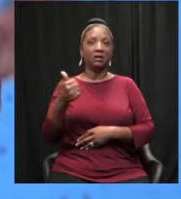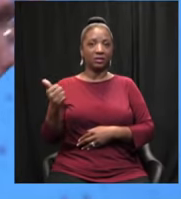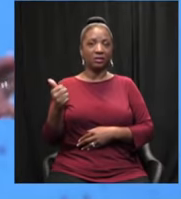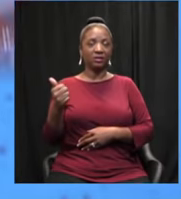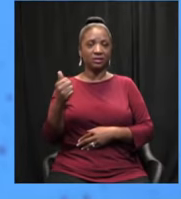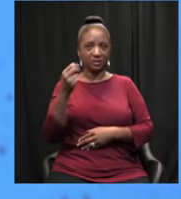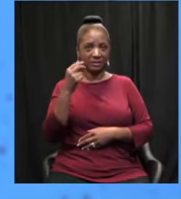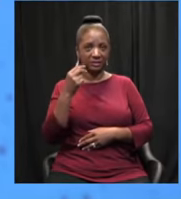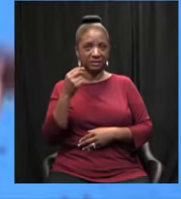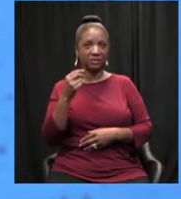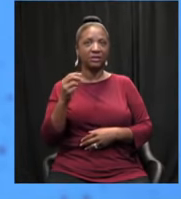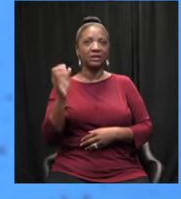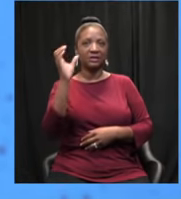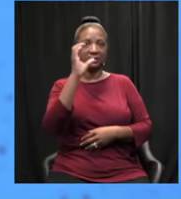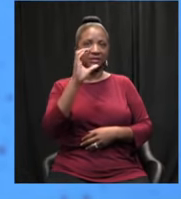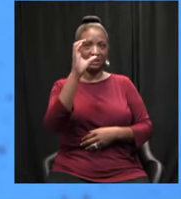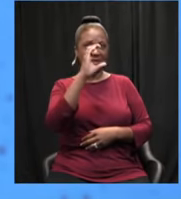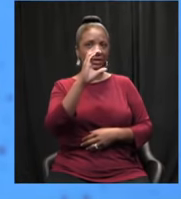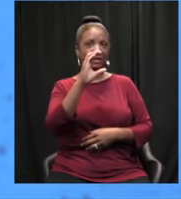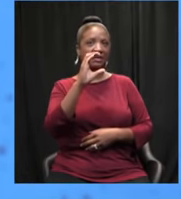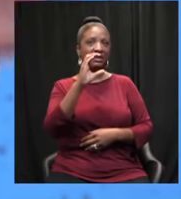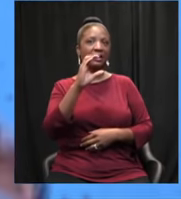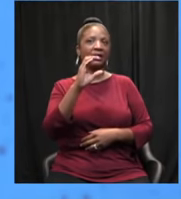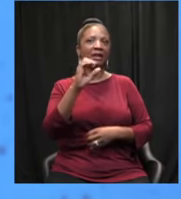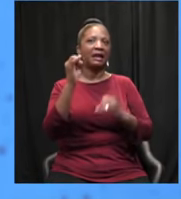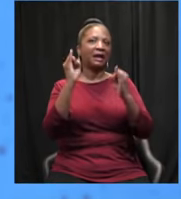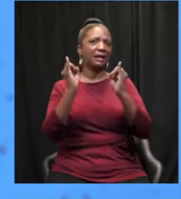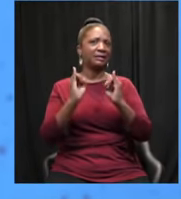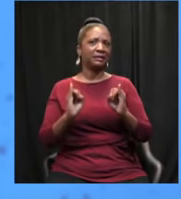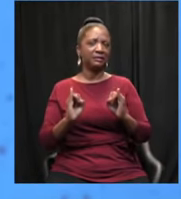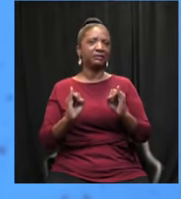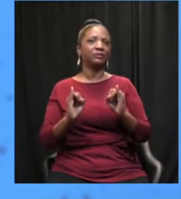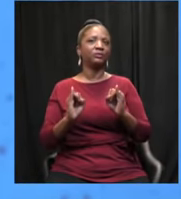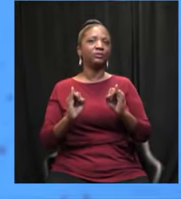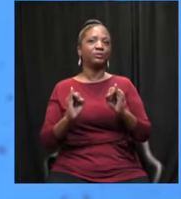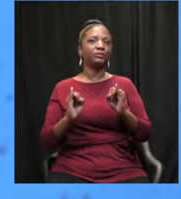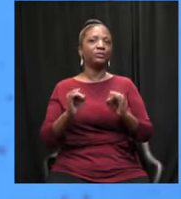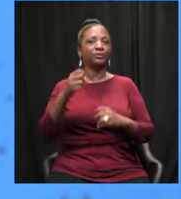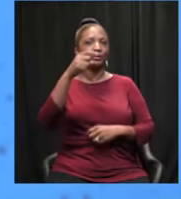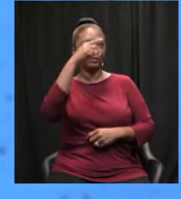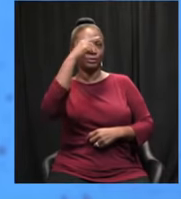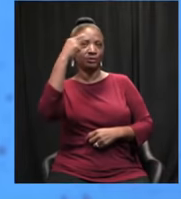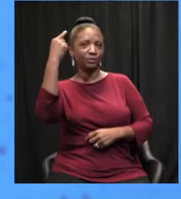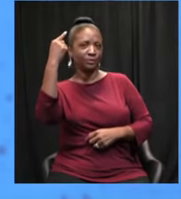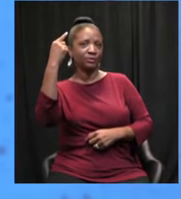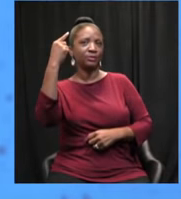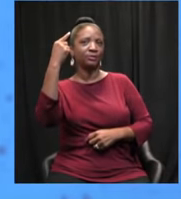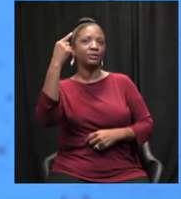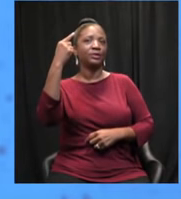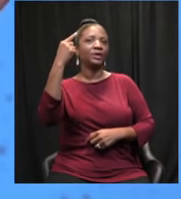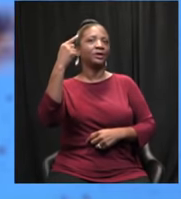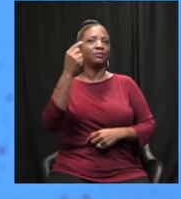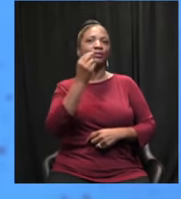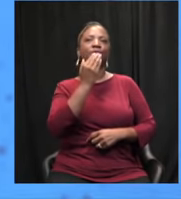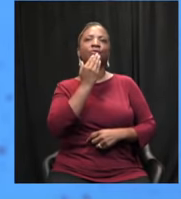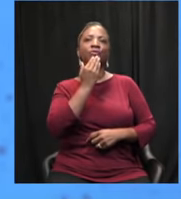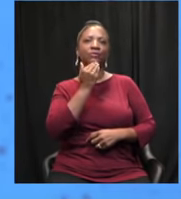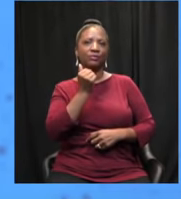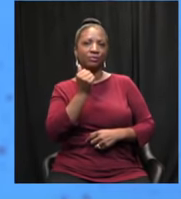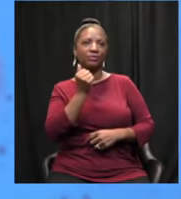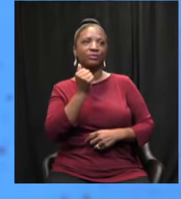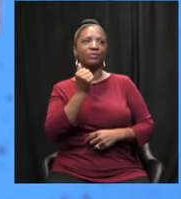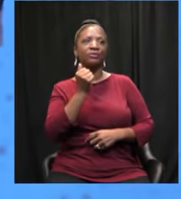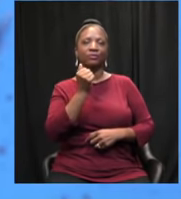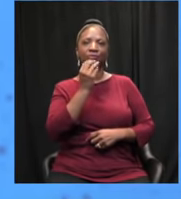seeking some type of ethnic identity through the Black Hebrew Israelites and others, trying to find a connection with